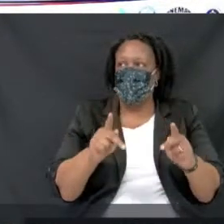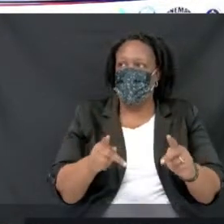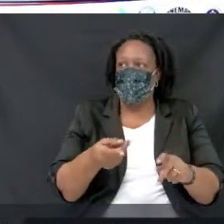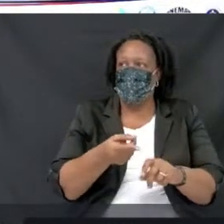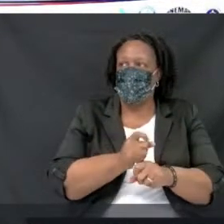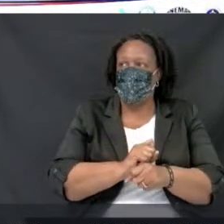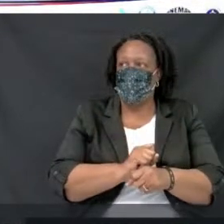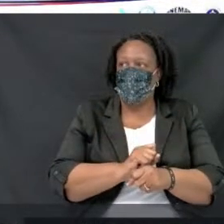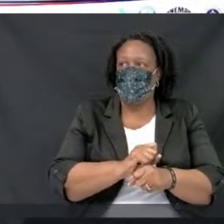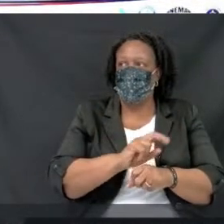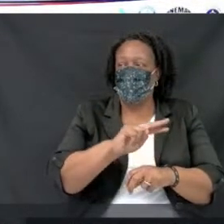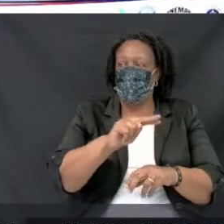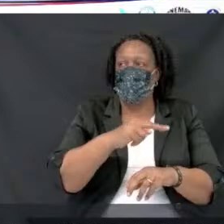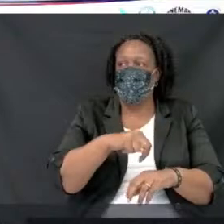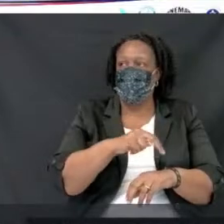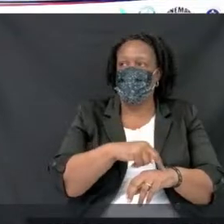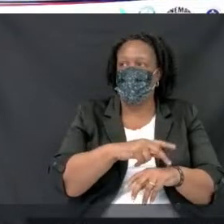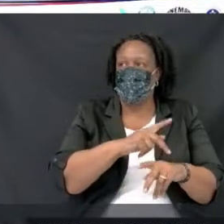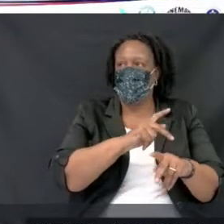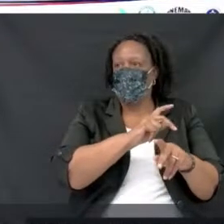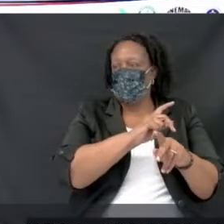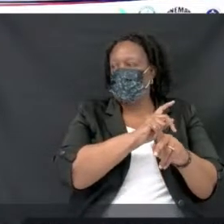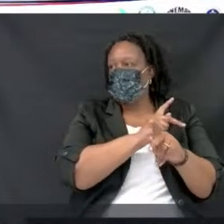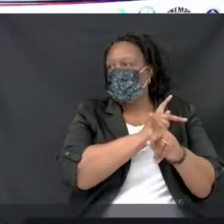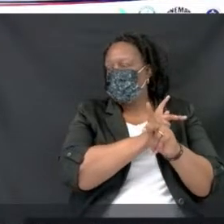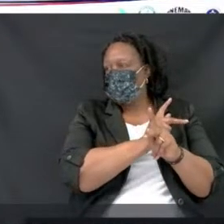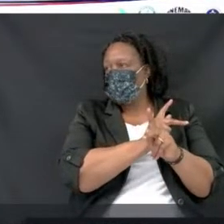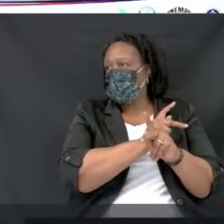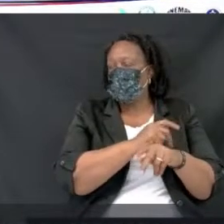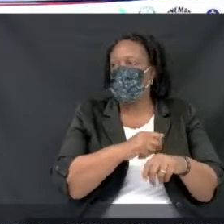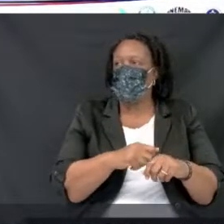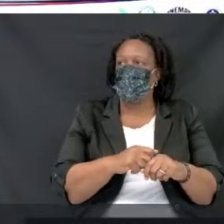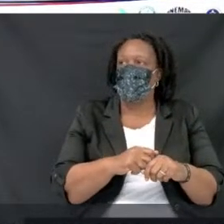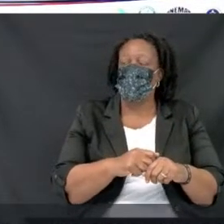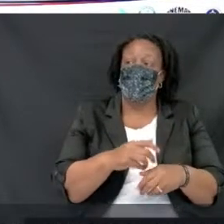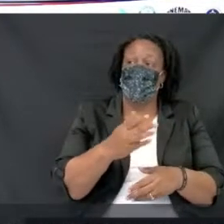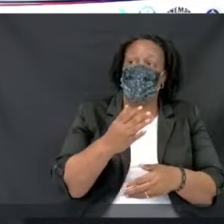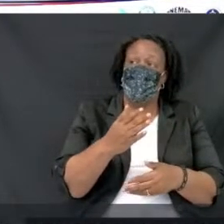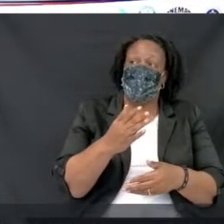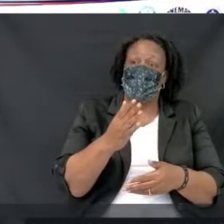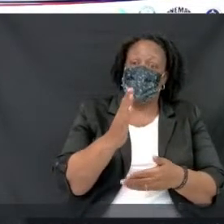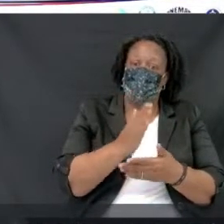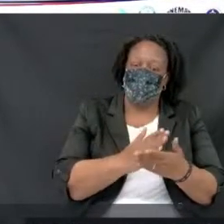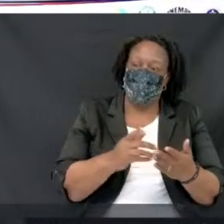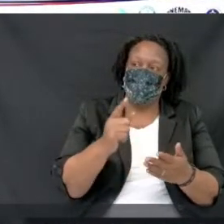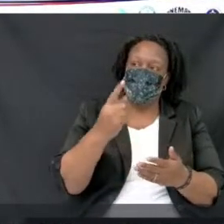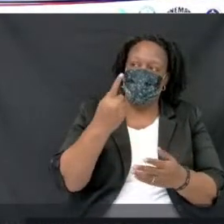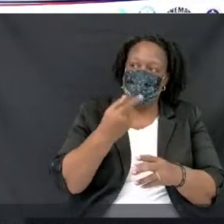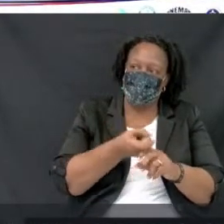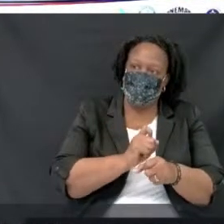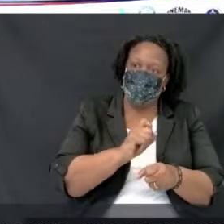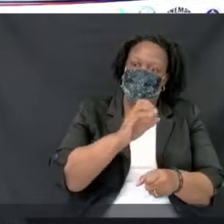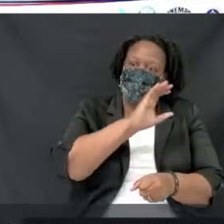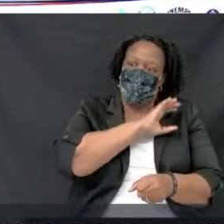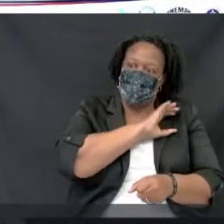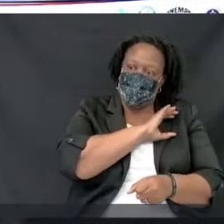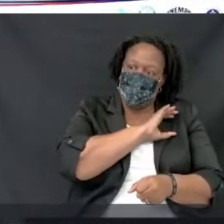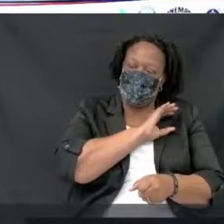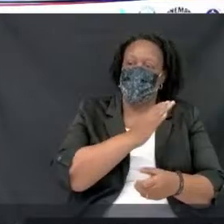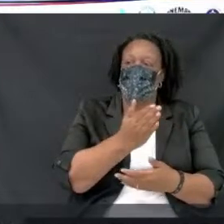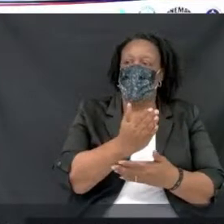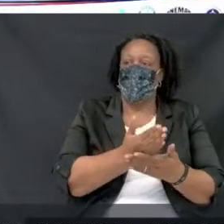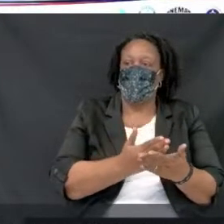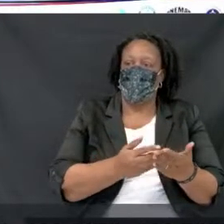Senior Representative from the Royal St. Christopher Nevis Police Force, a Senior Representative of the St. Kitts and Nevis Defense